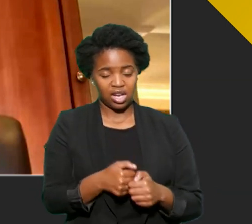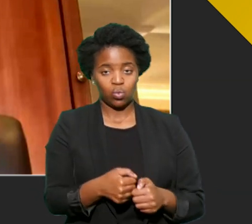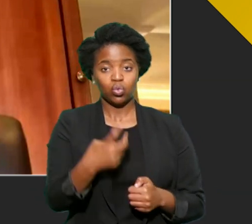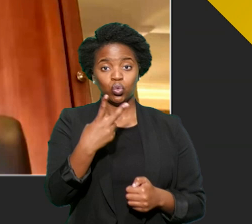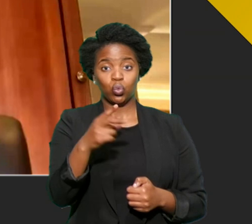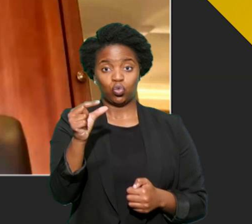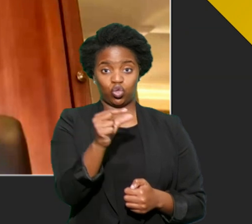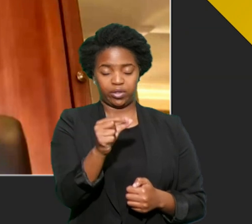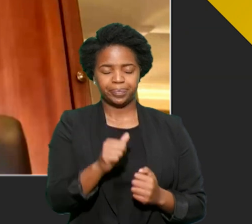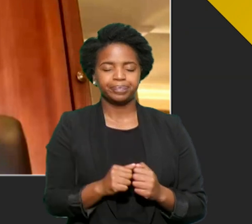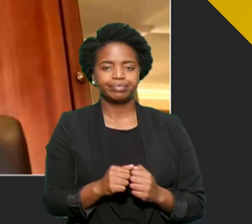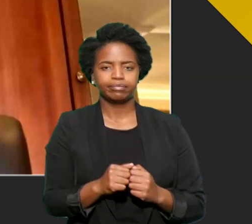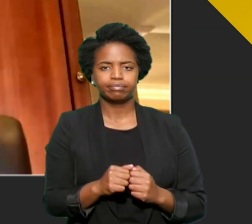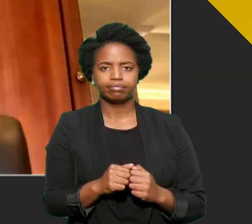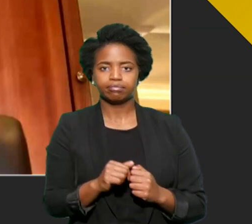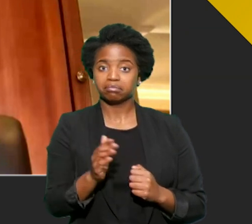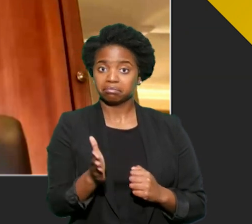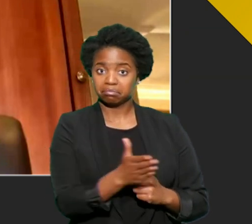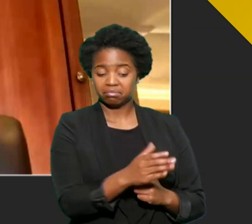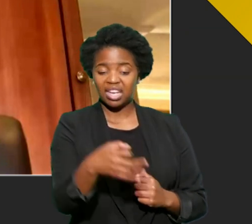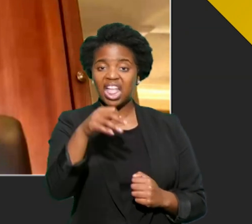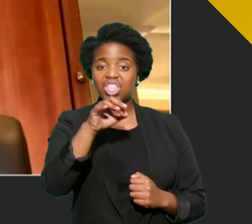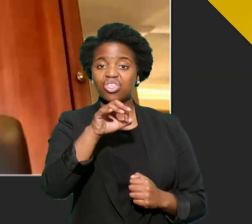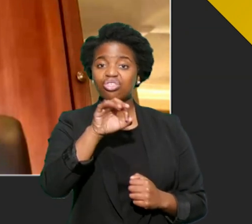technology. Then came 3G.